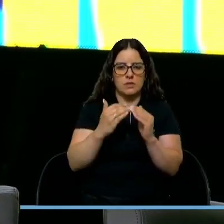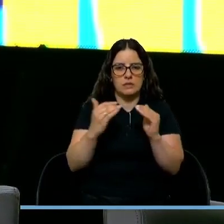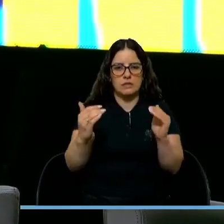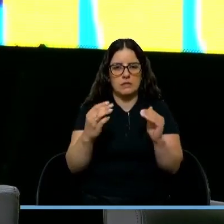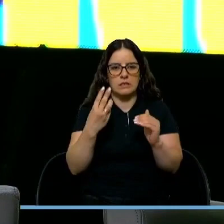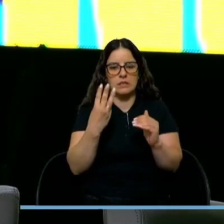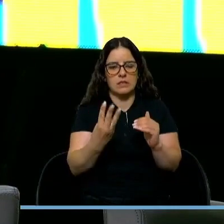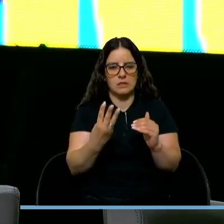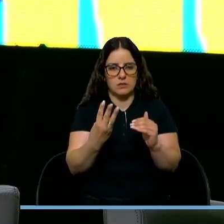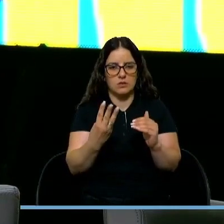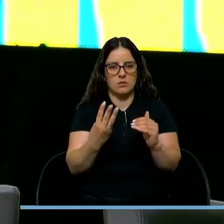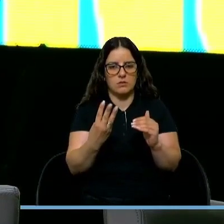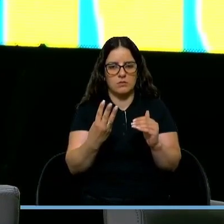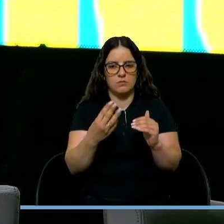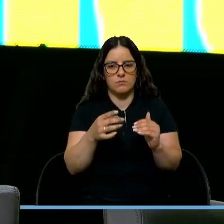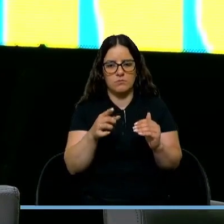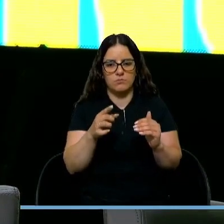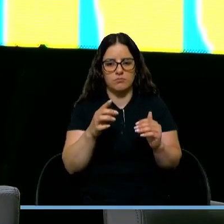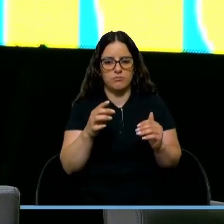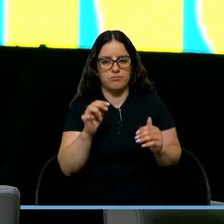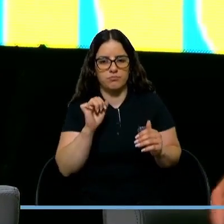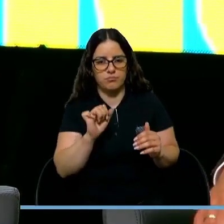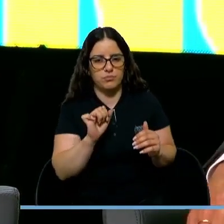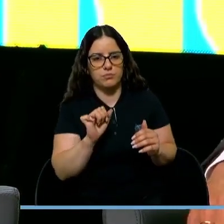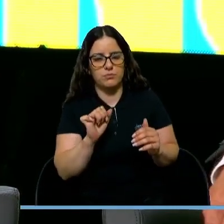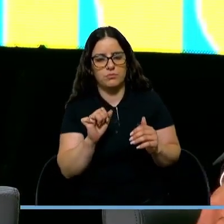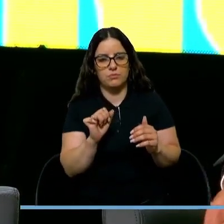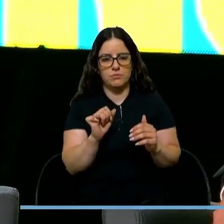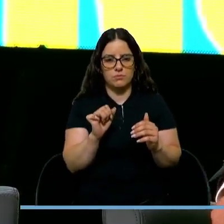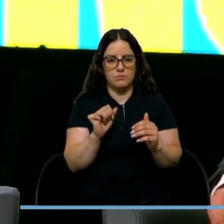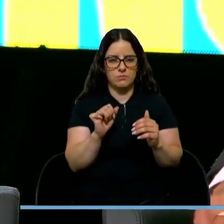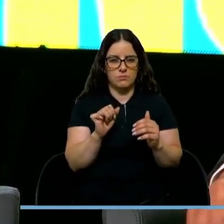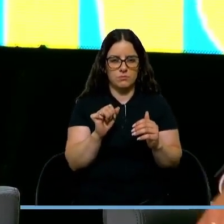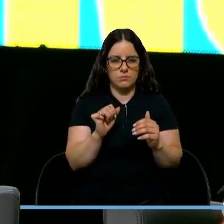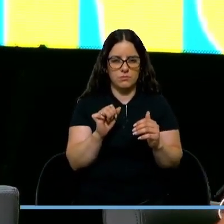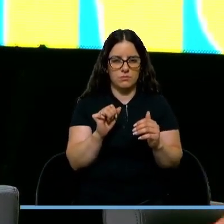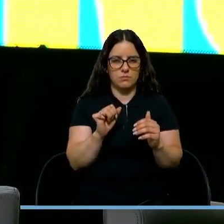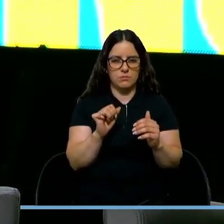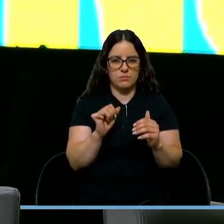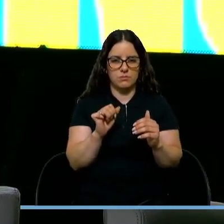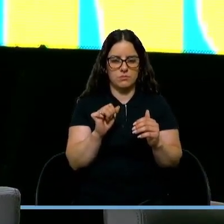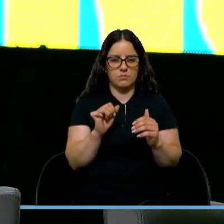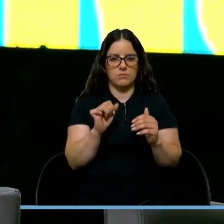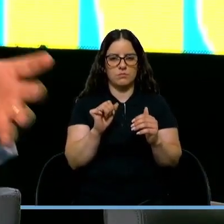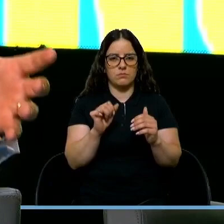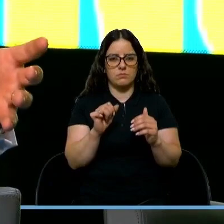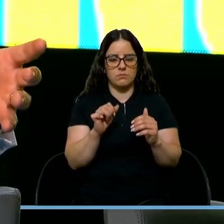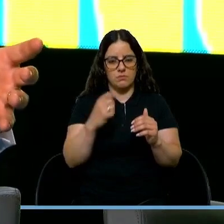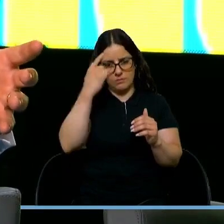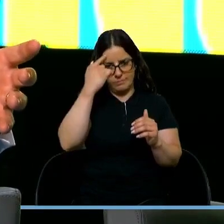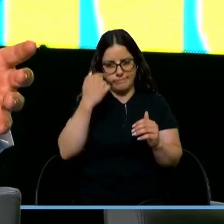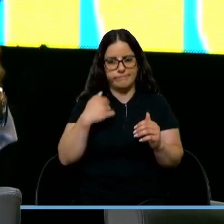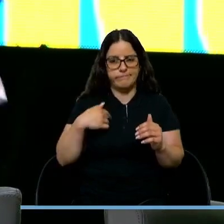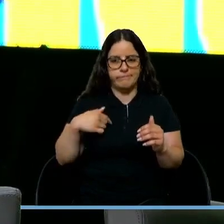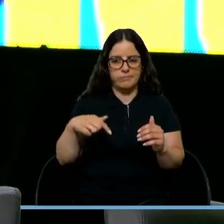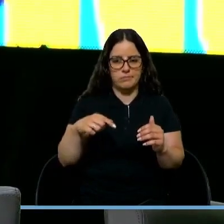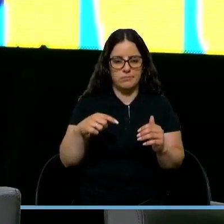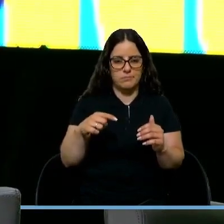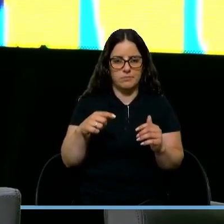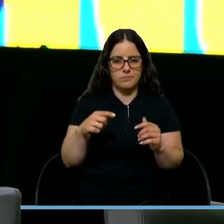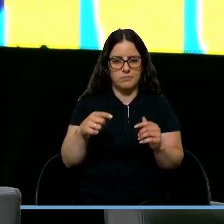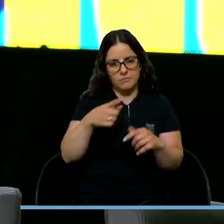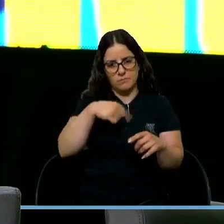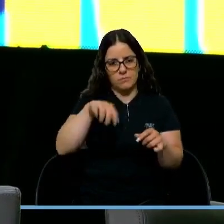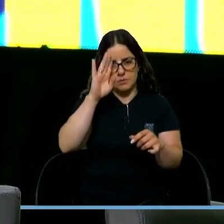the scope 3 emissions, which has a lot more to do with knowing that there